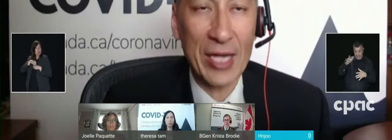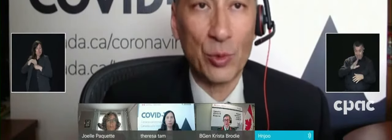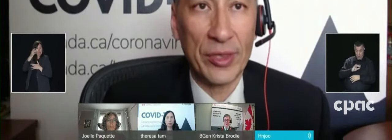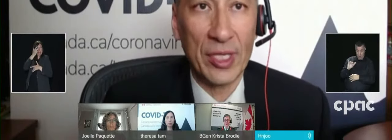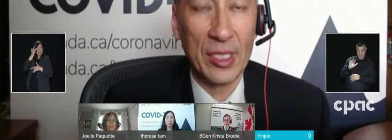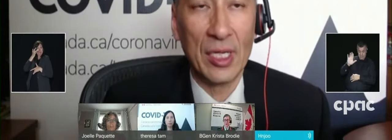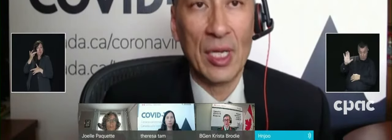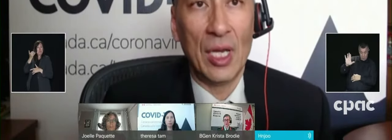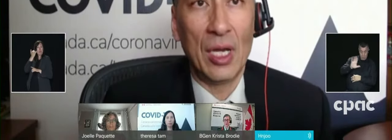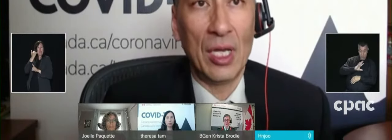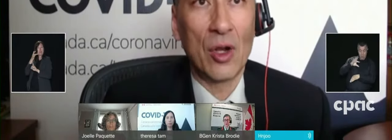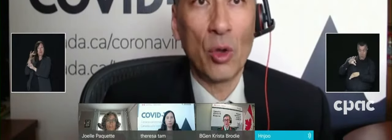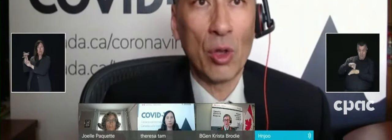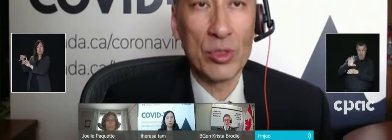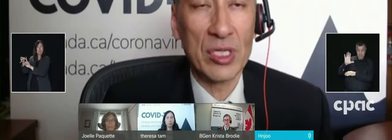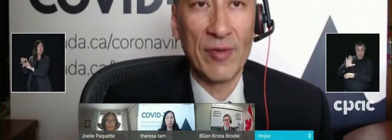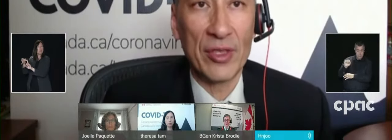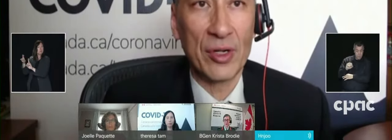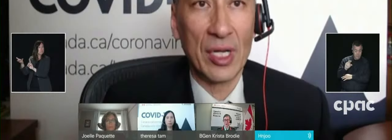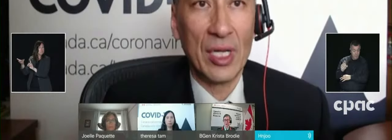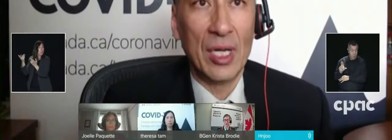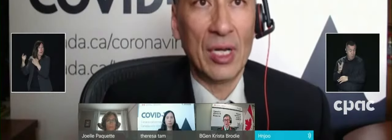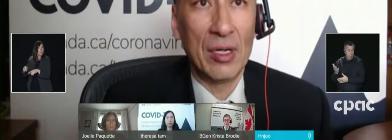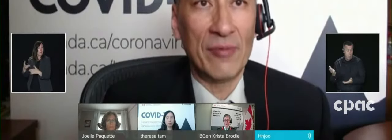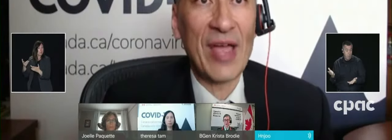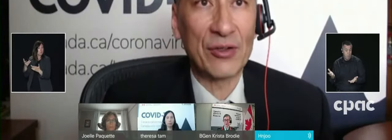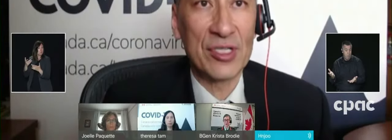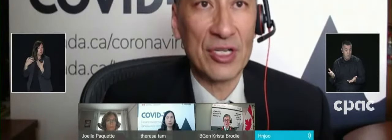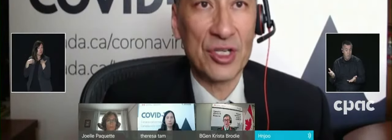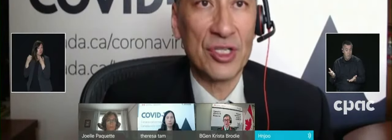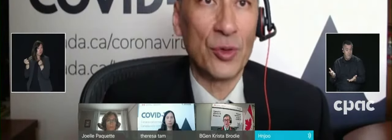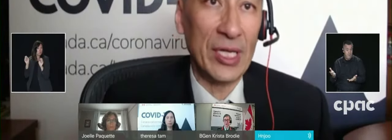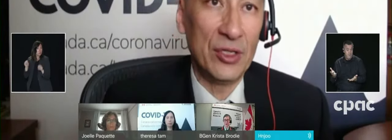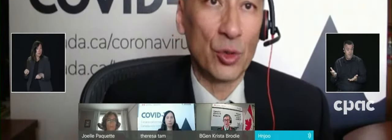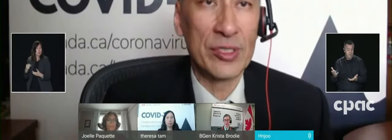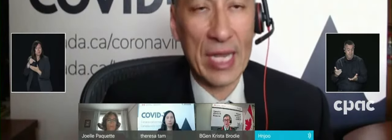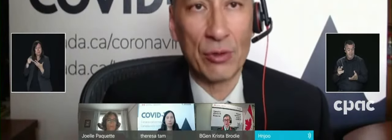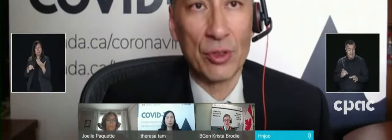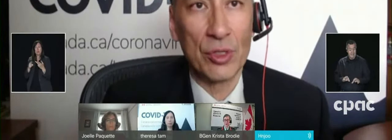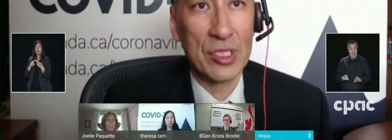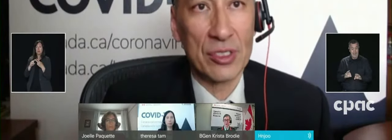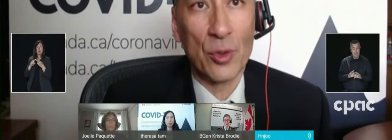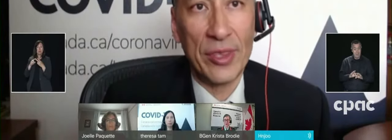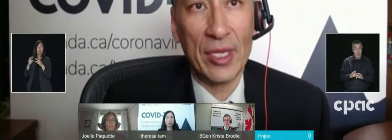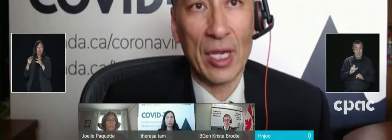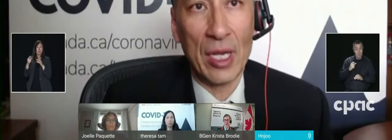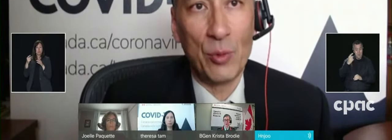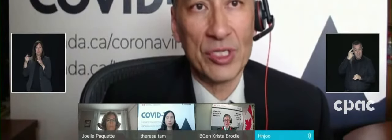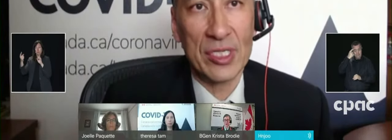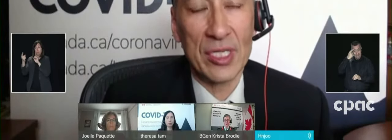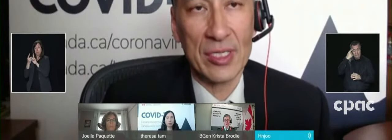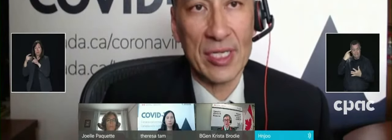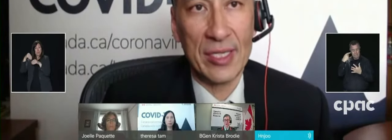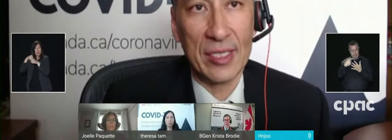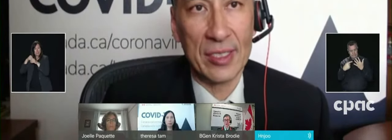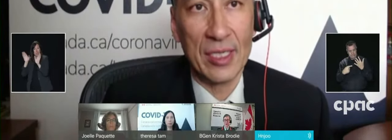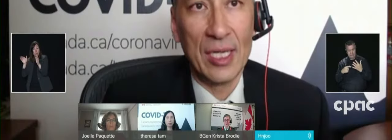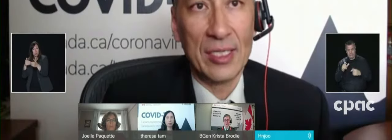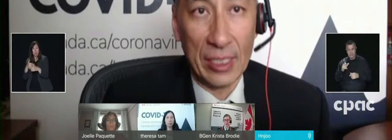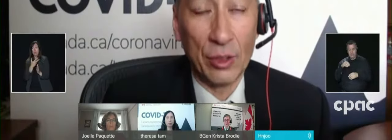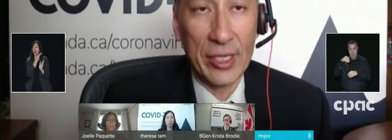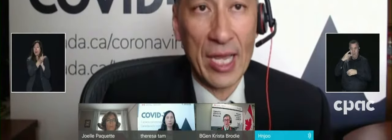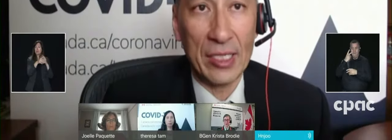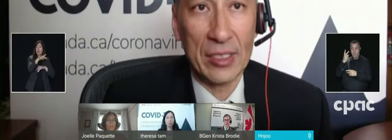to interact with, and a whole host of other factors such as, indoors, outdoors. So I think I would just say